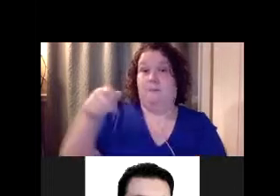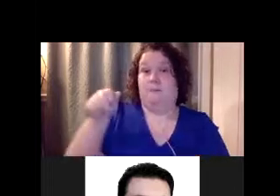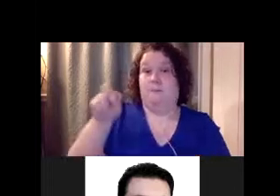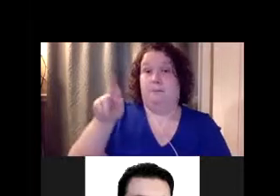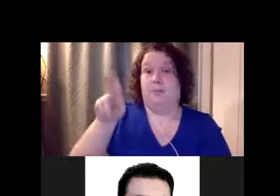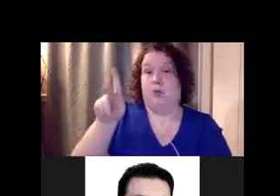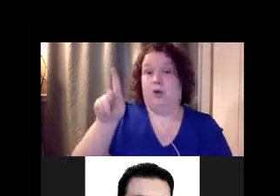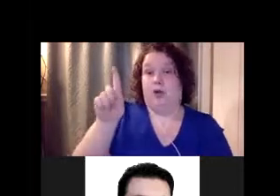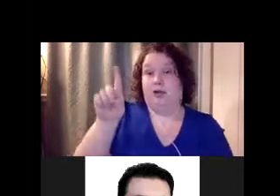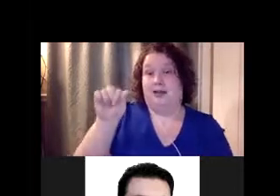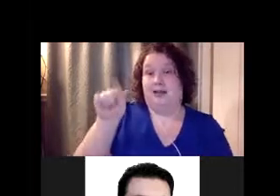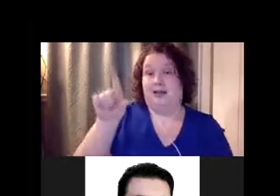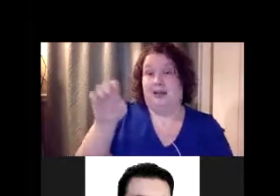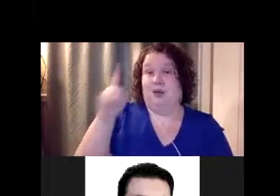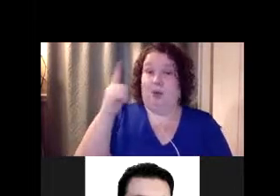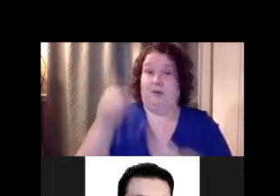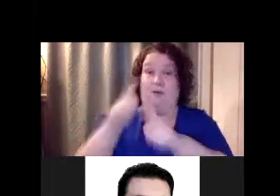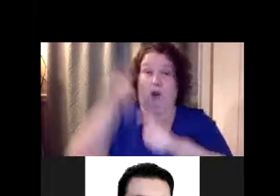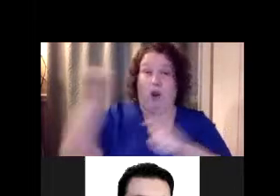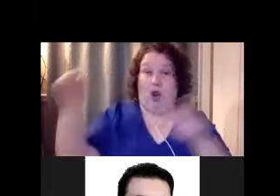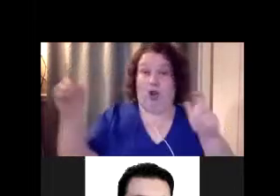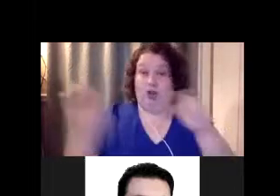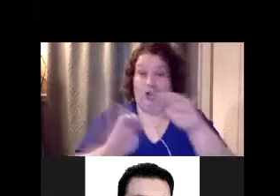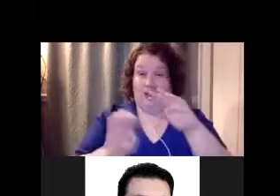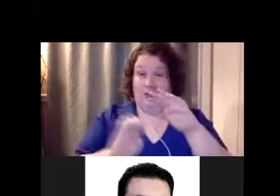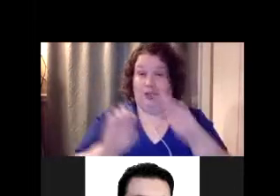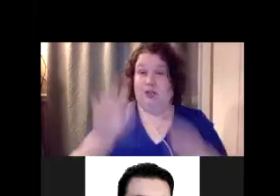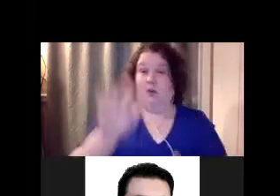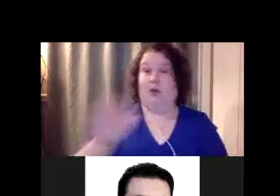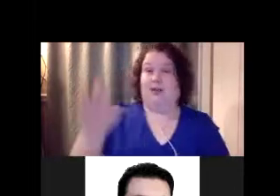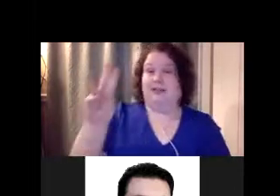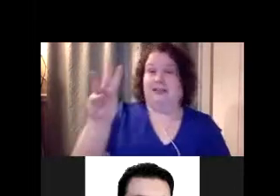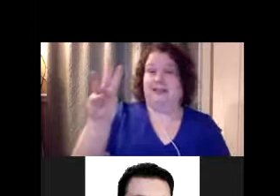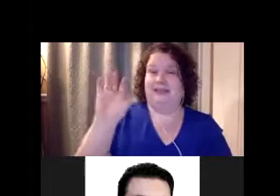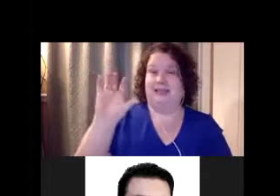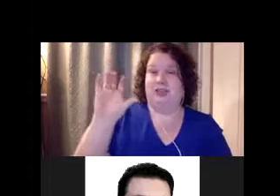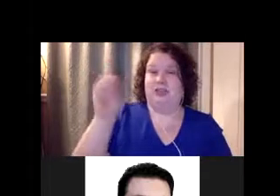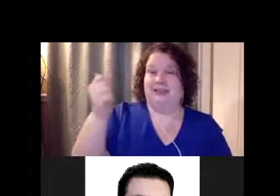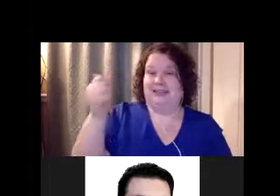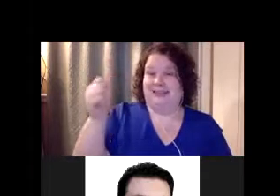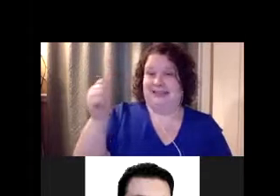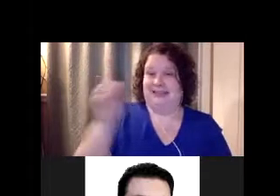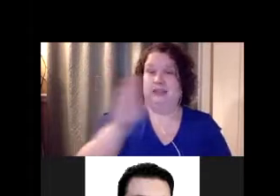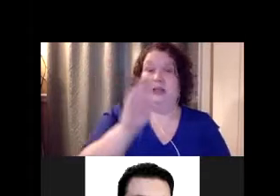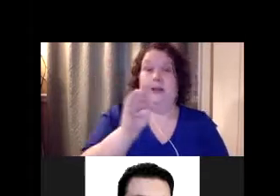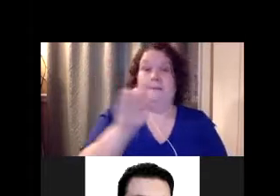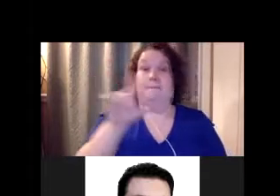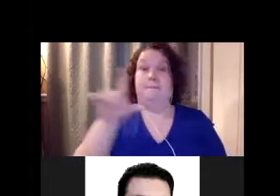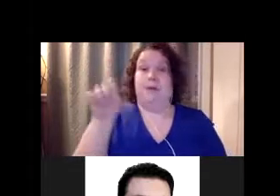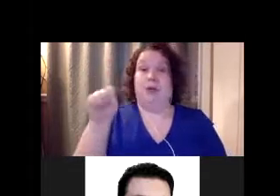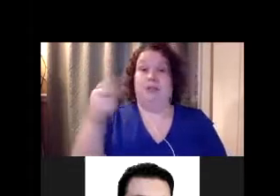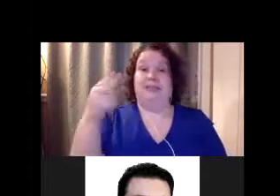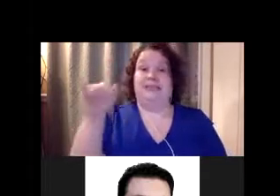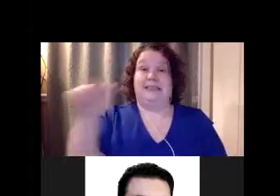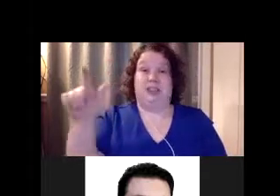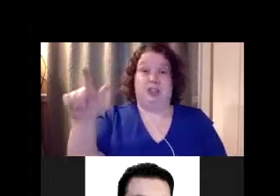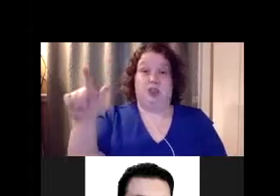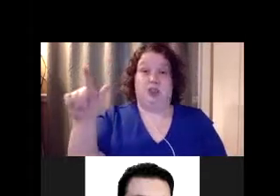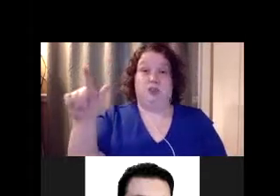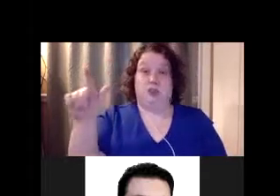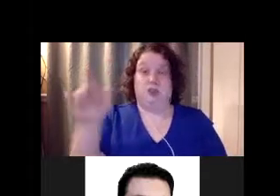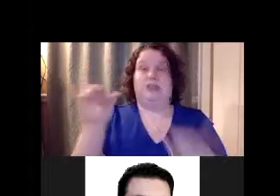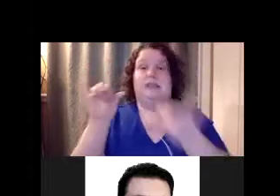larger elementaries, at about 610 enrollment. And then Bells Hill Elementary stays in that 748